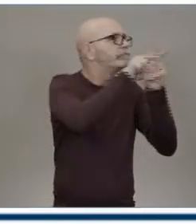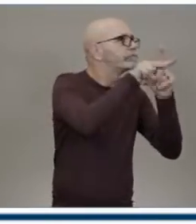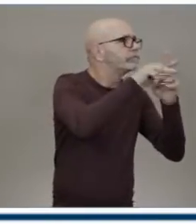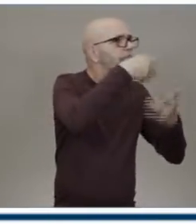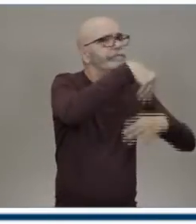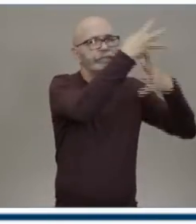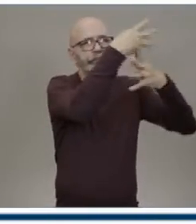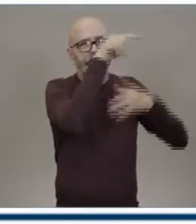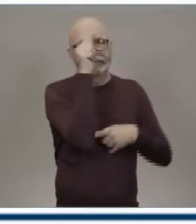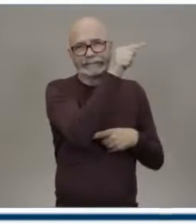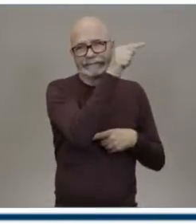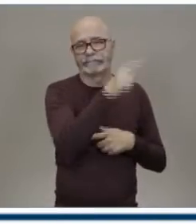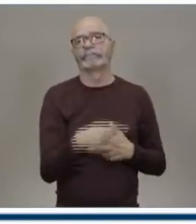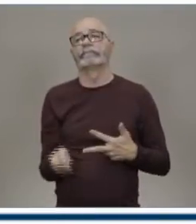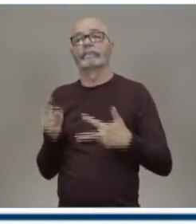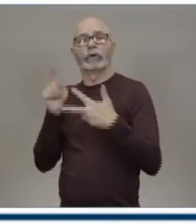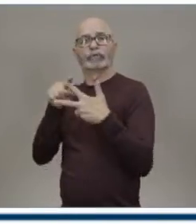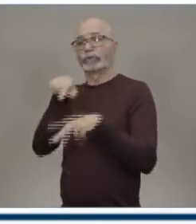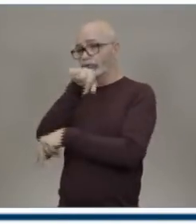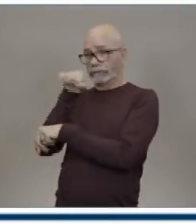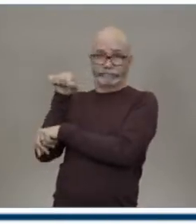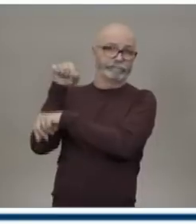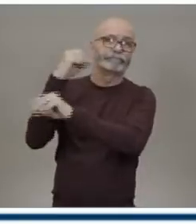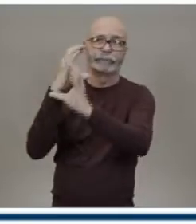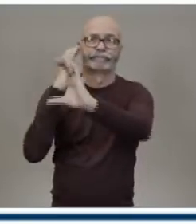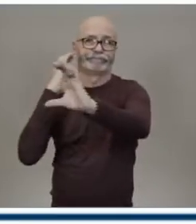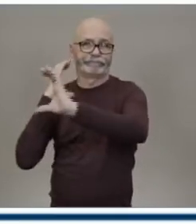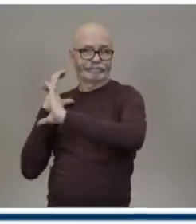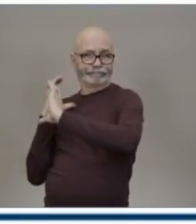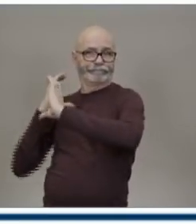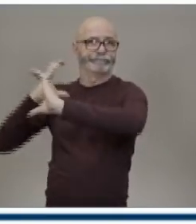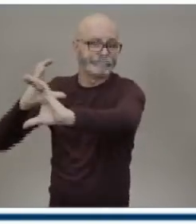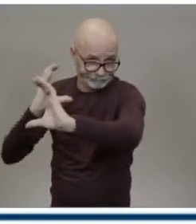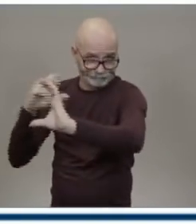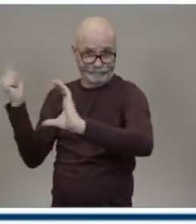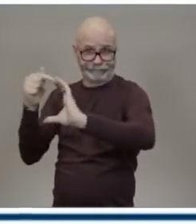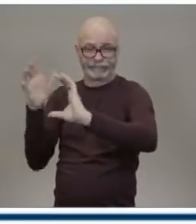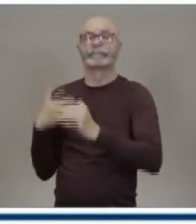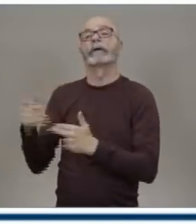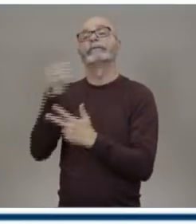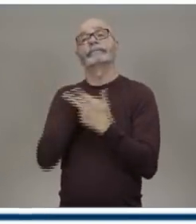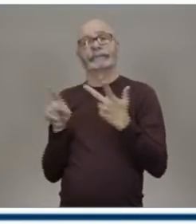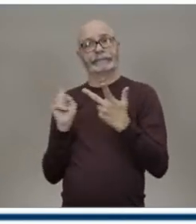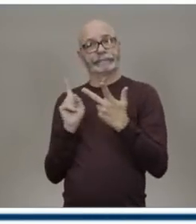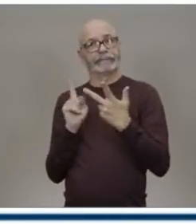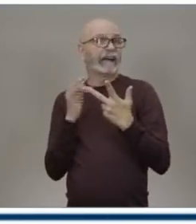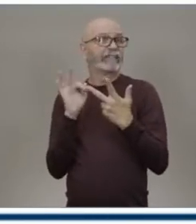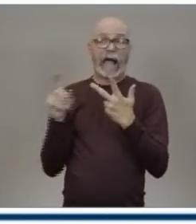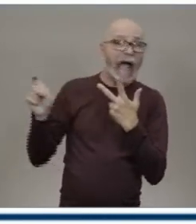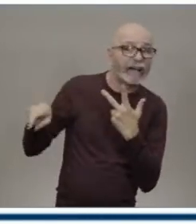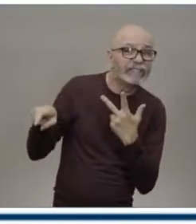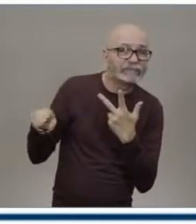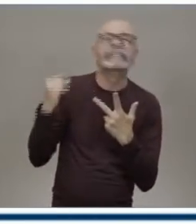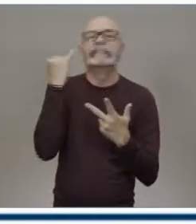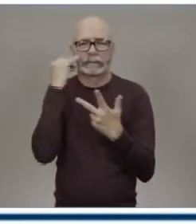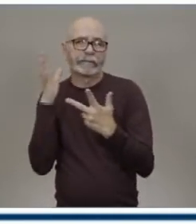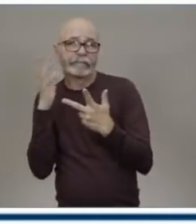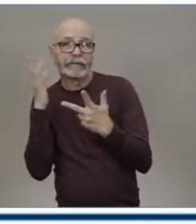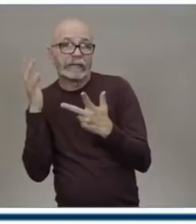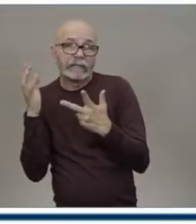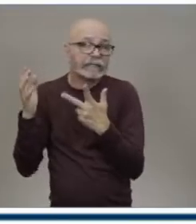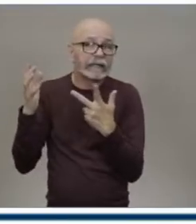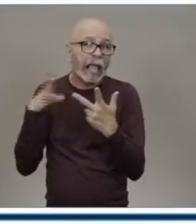our mobile testing centers, the mobile vans for public health, when it makes the most sense to bring a van on site to